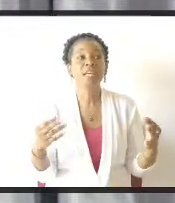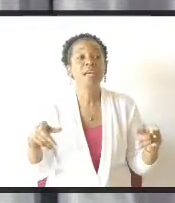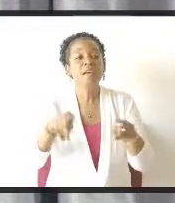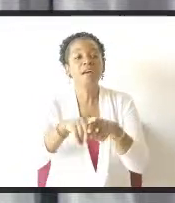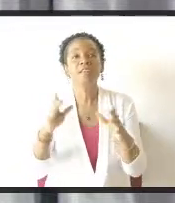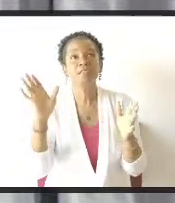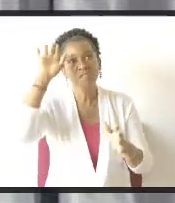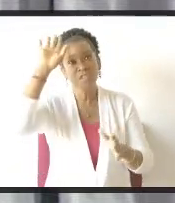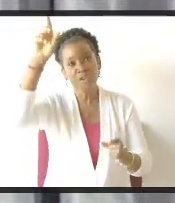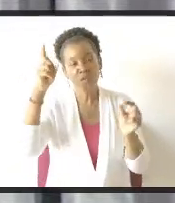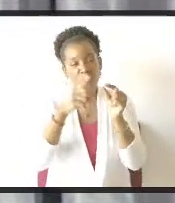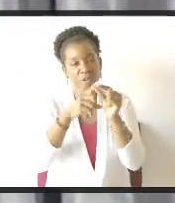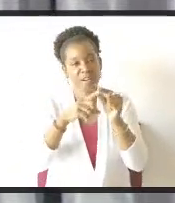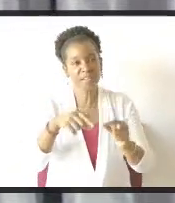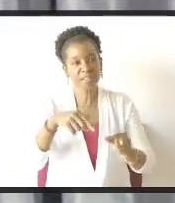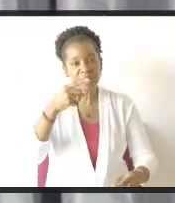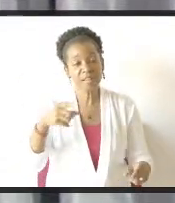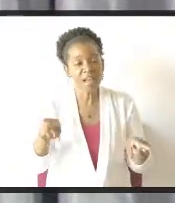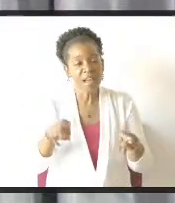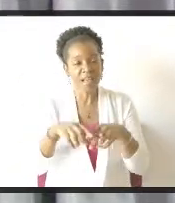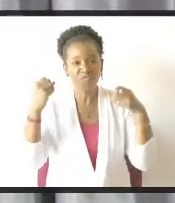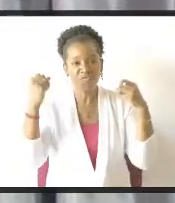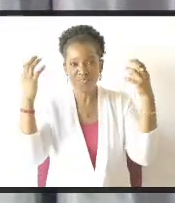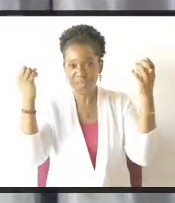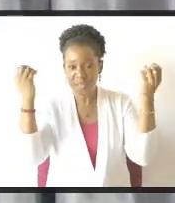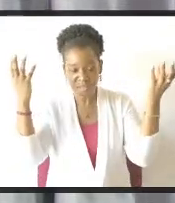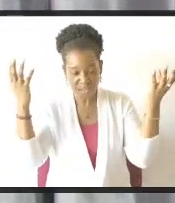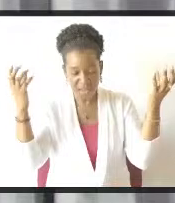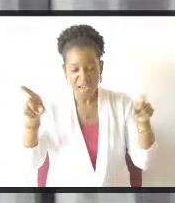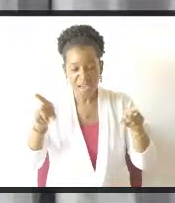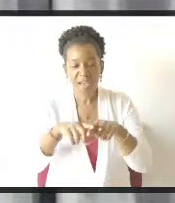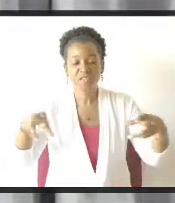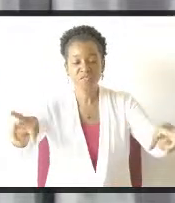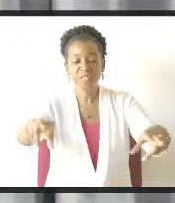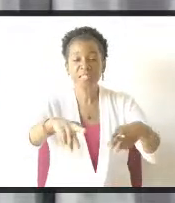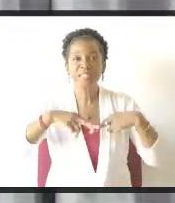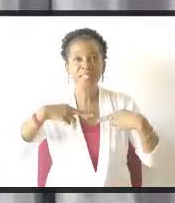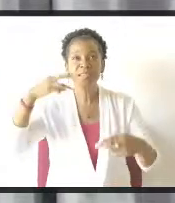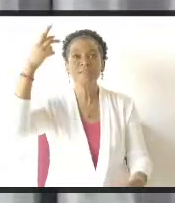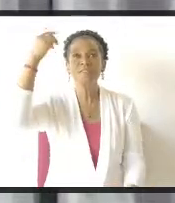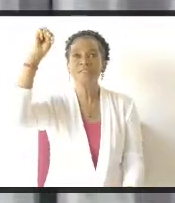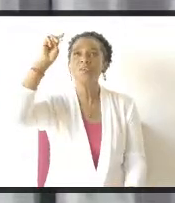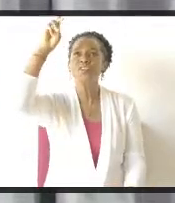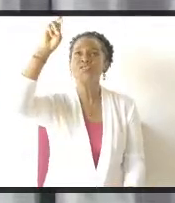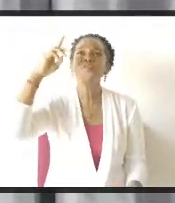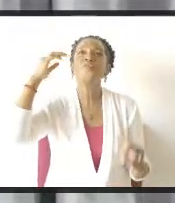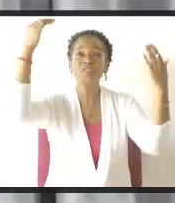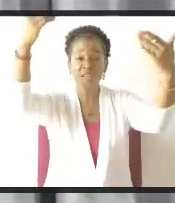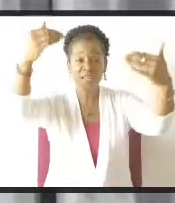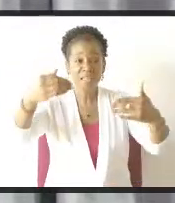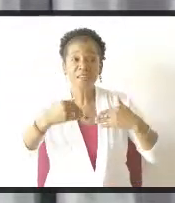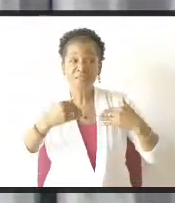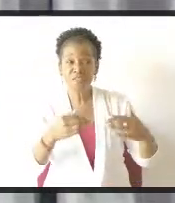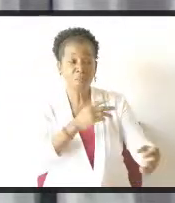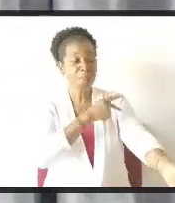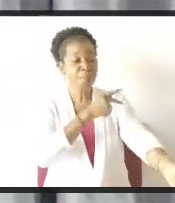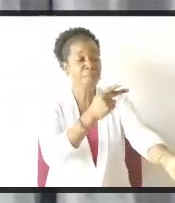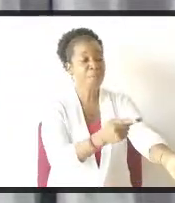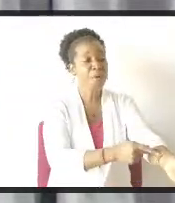as received You, You give the power, You give the authority to become